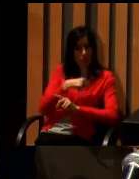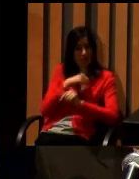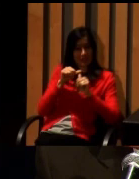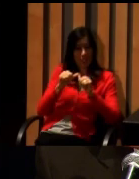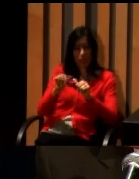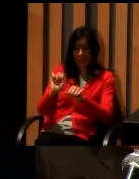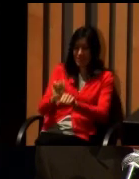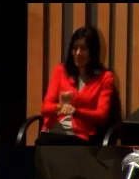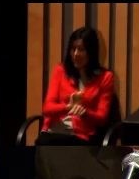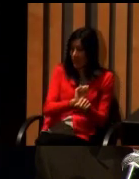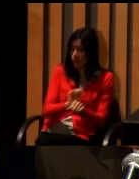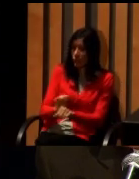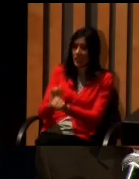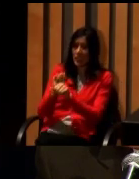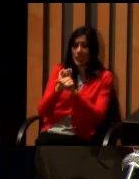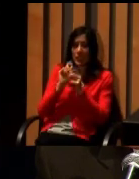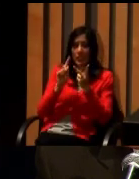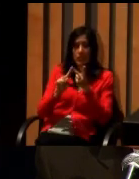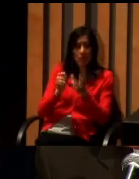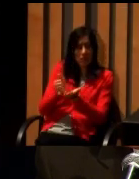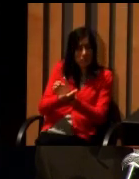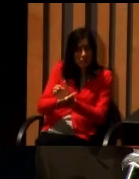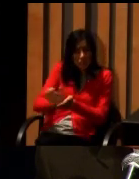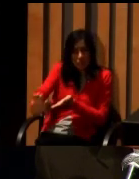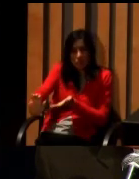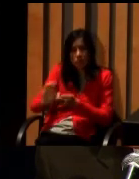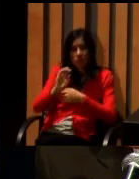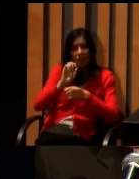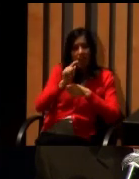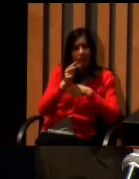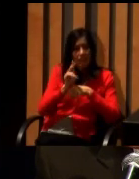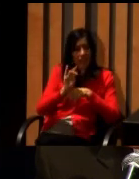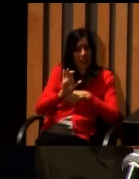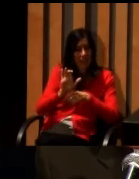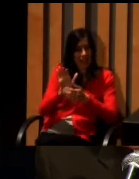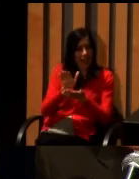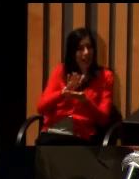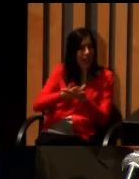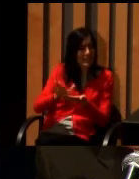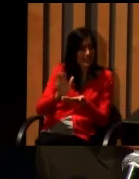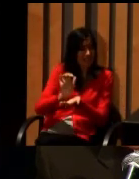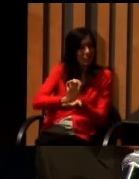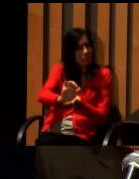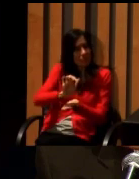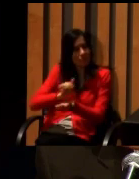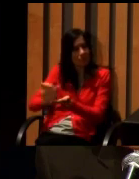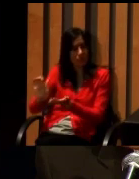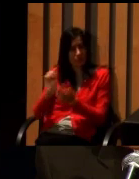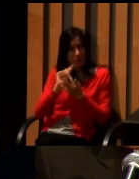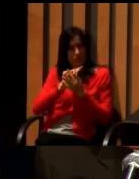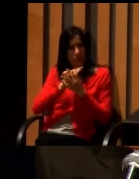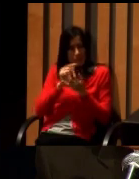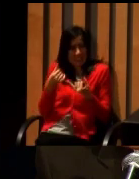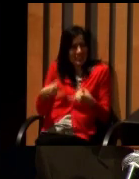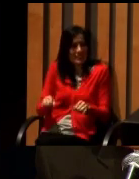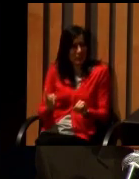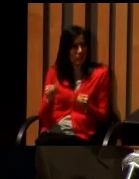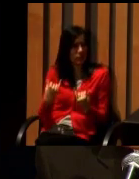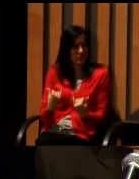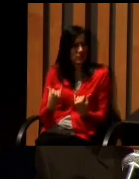slavery and annihilation and ethnic cleansing in all the words that we use. And we